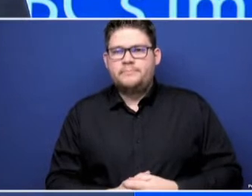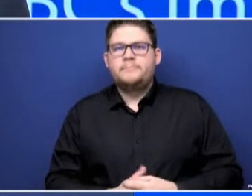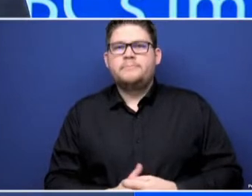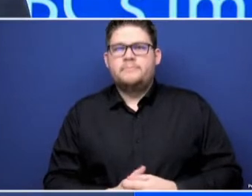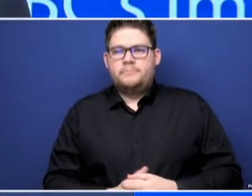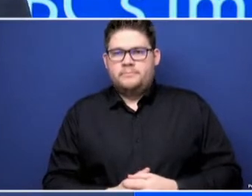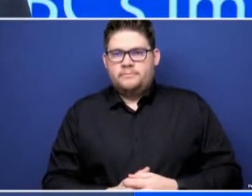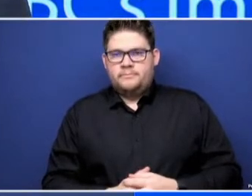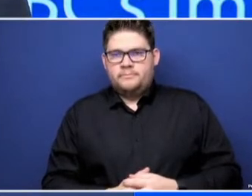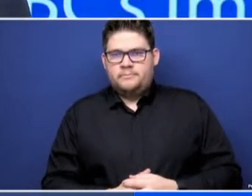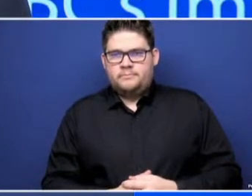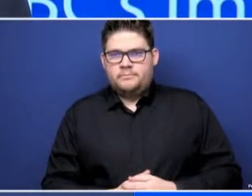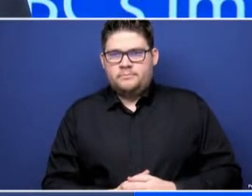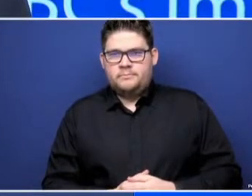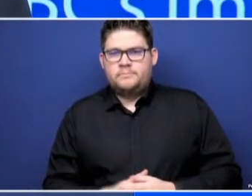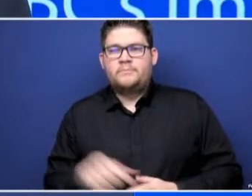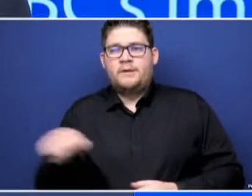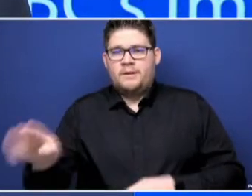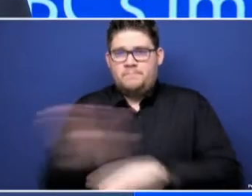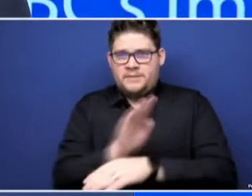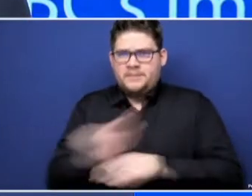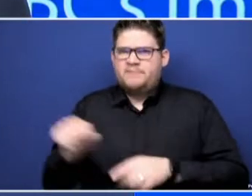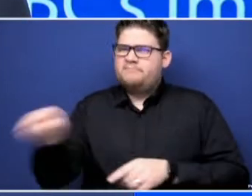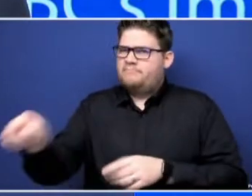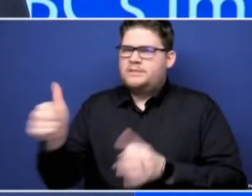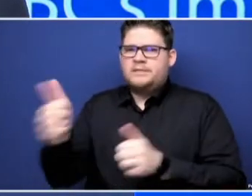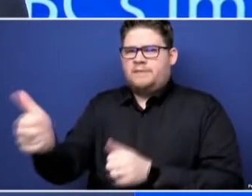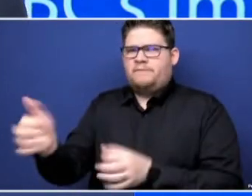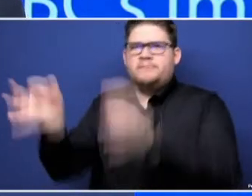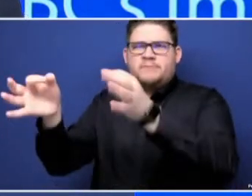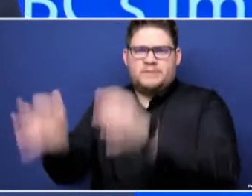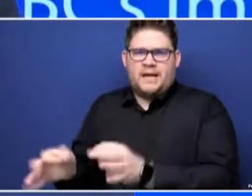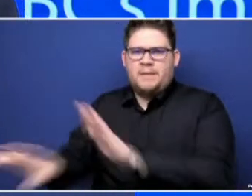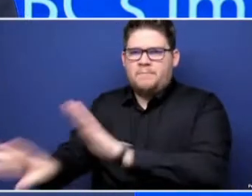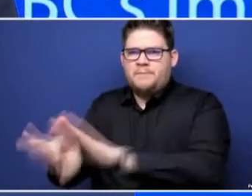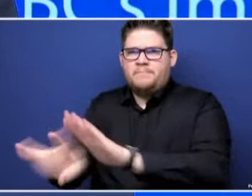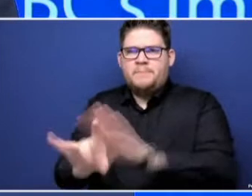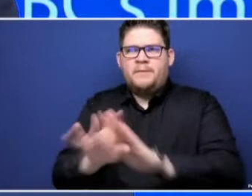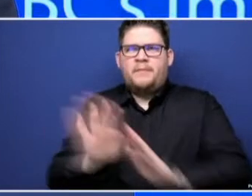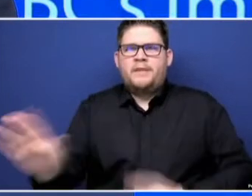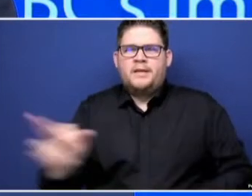stay there, and we're very, very grateful for that. Tanya, do you have a follow-up?